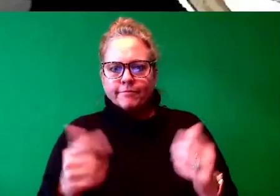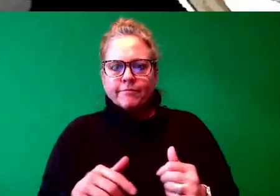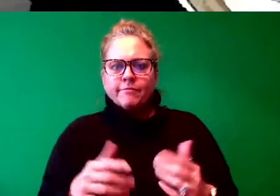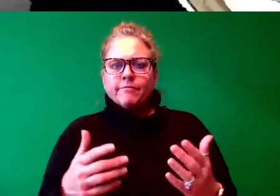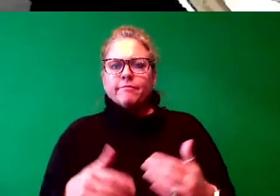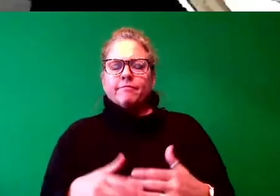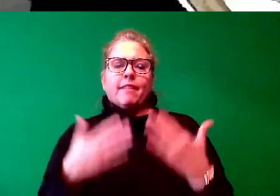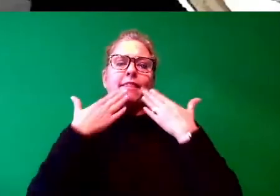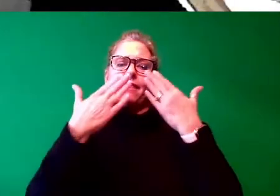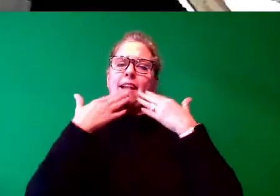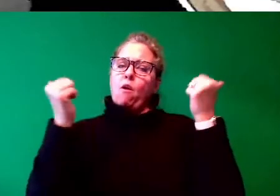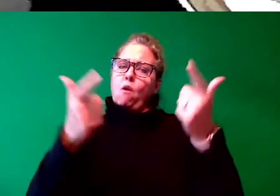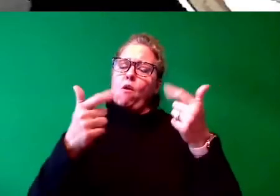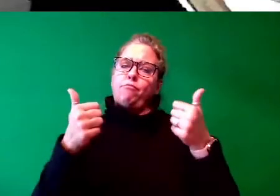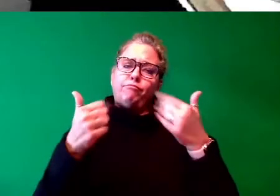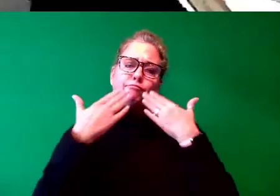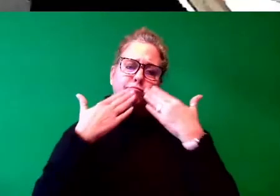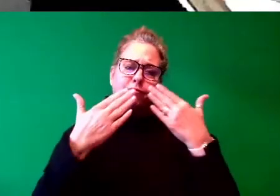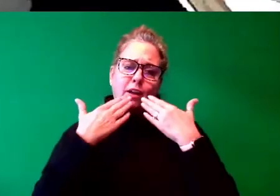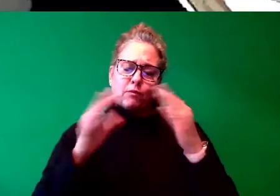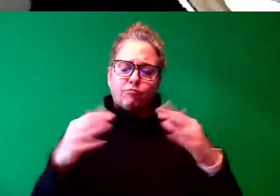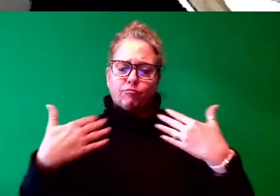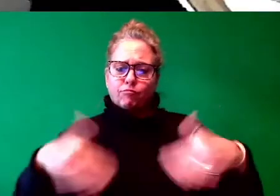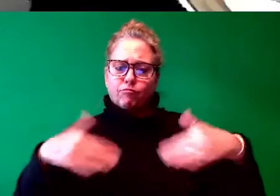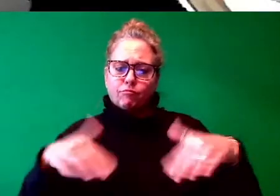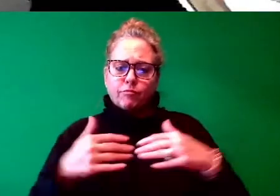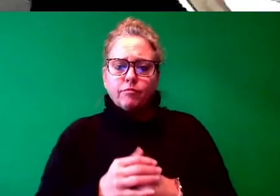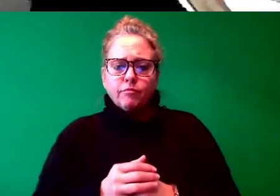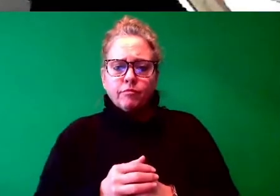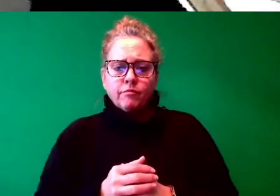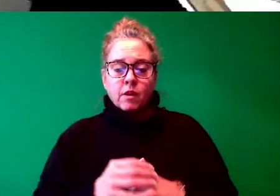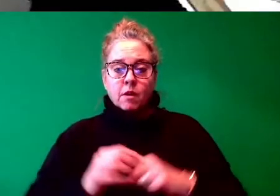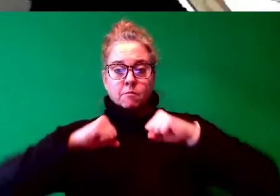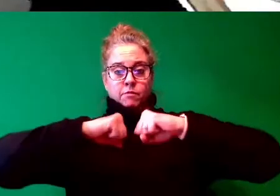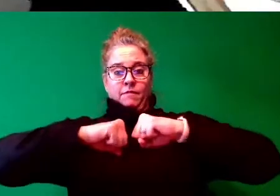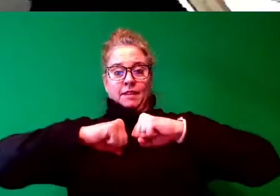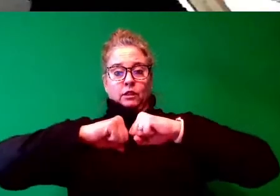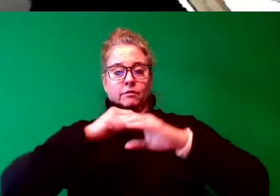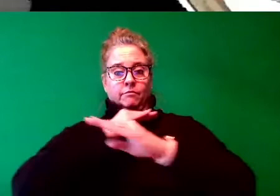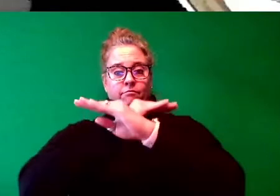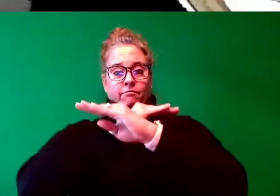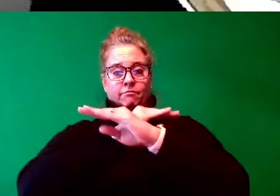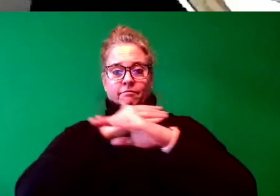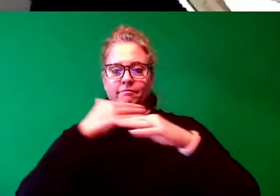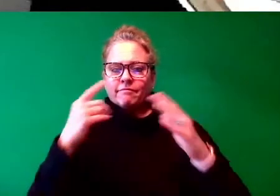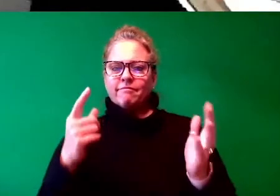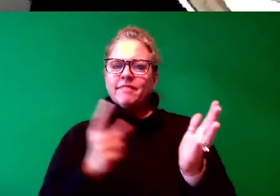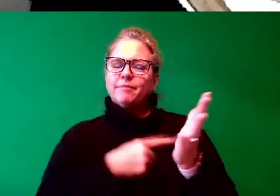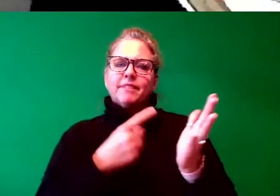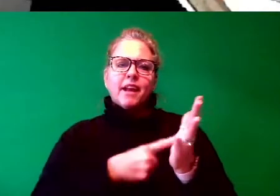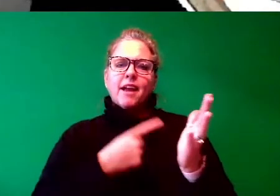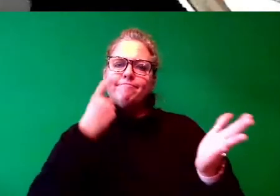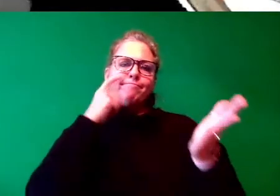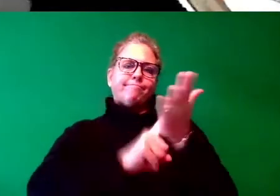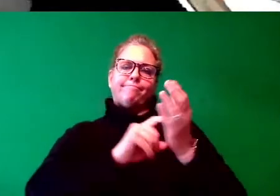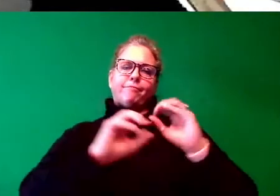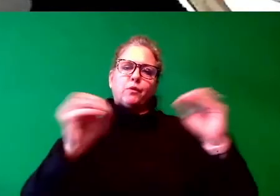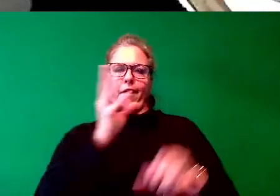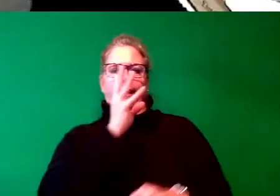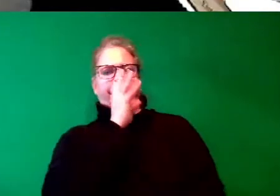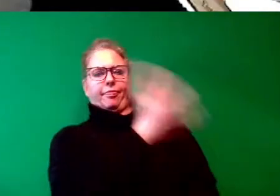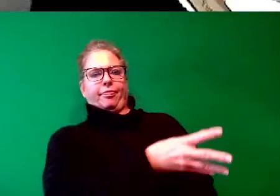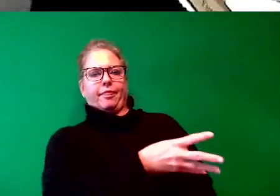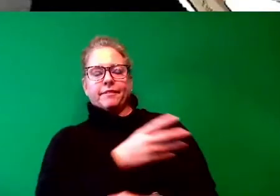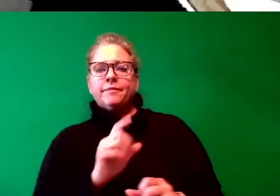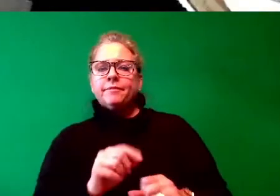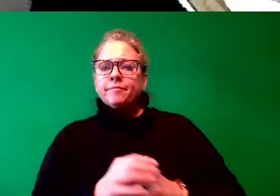because prevention a lot of times doesn't get a lot of recognition, but prevention is what we're all about,